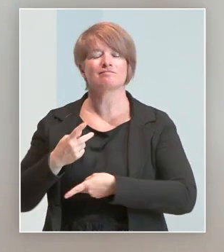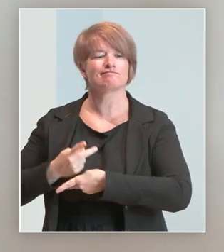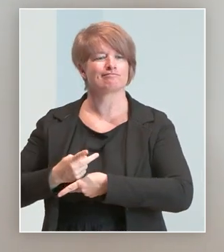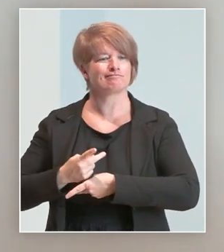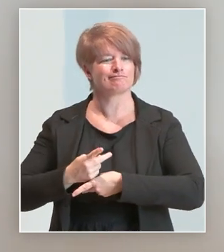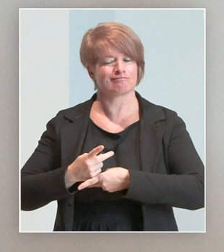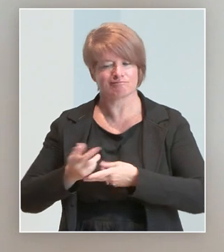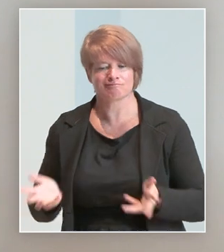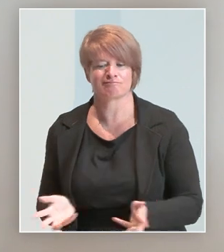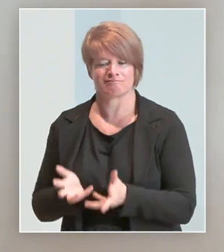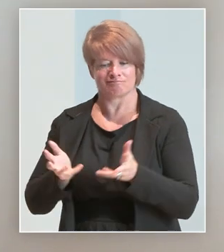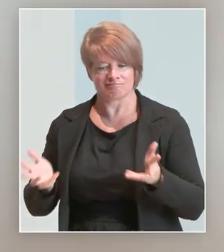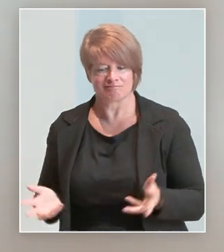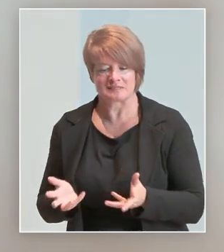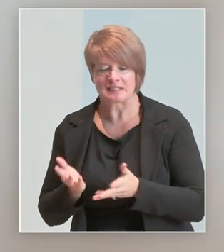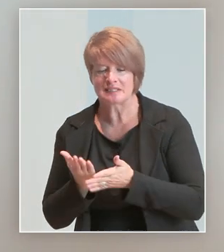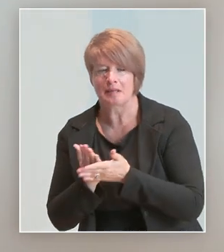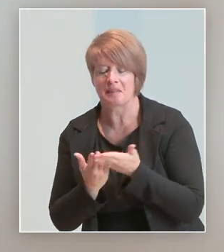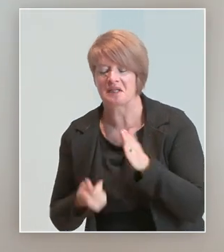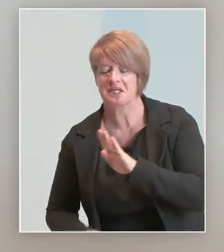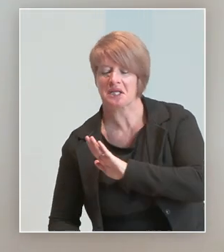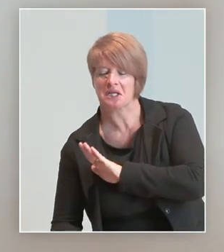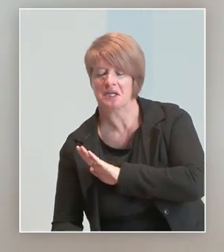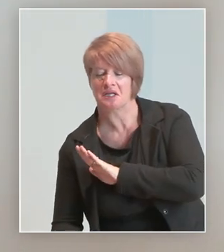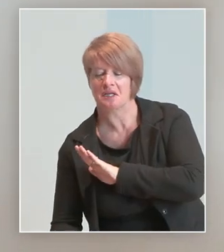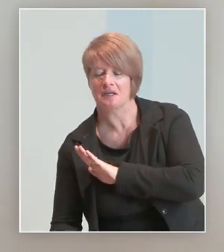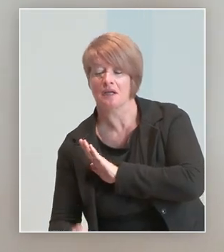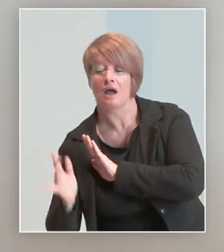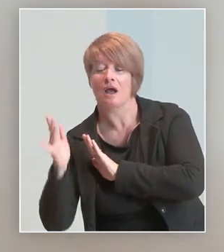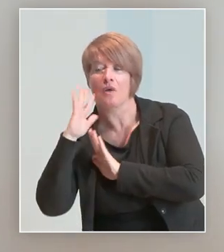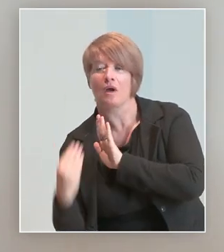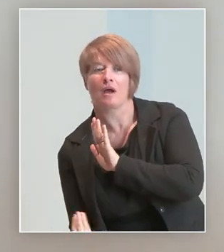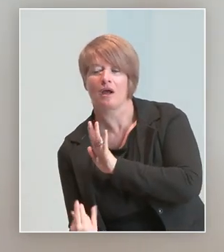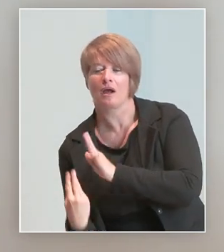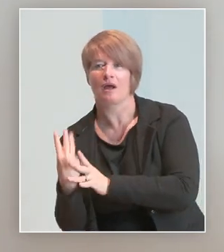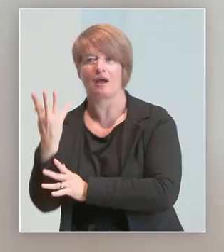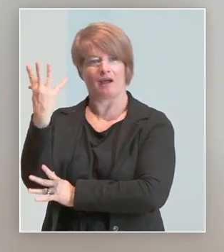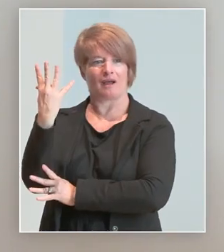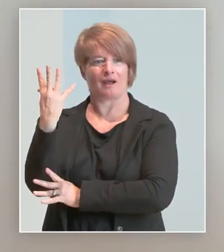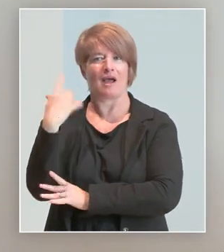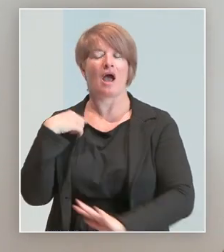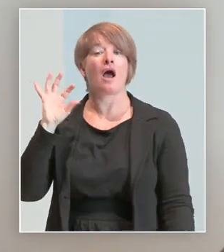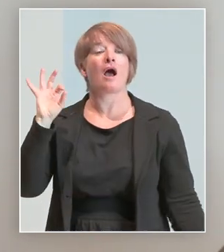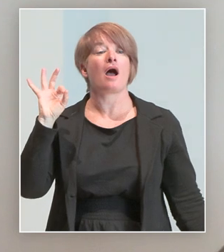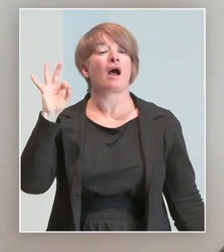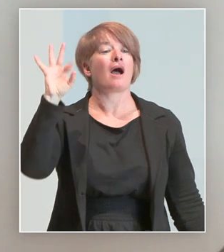gardens that have the hidden seeds that have yet to bloom. This is one of those seeds.